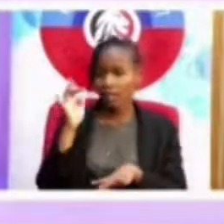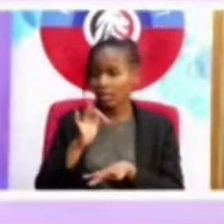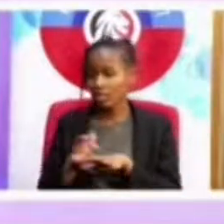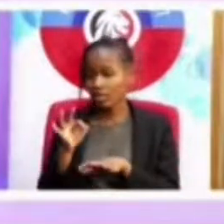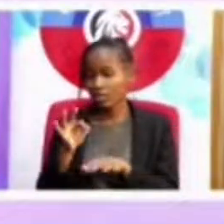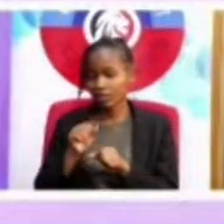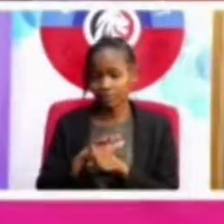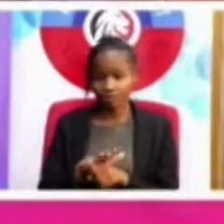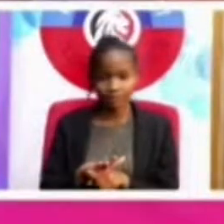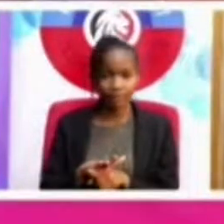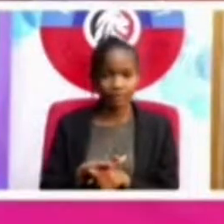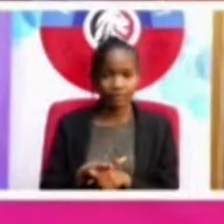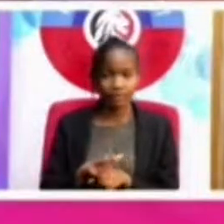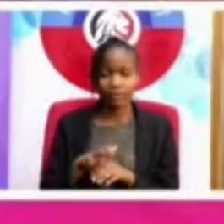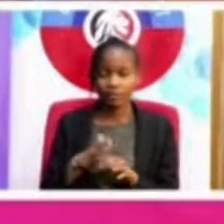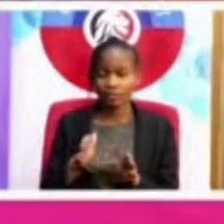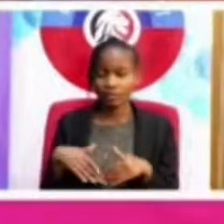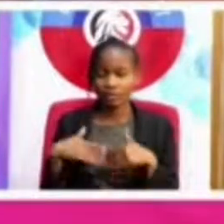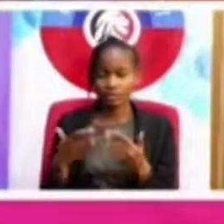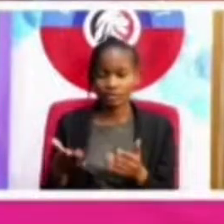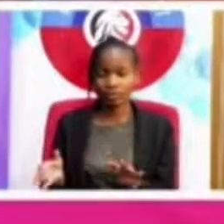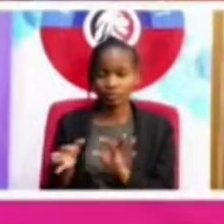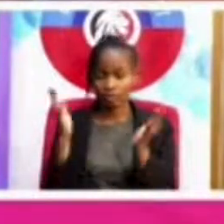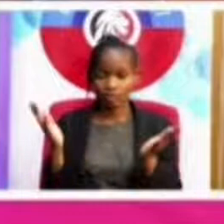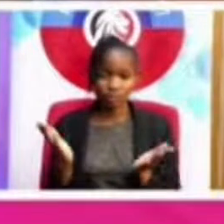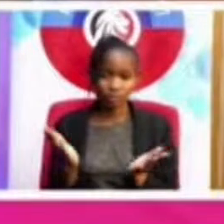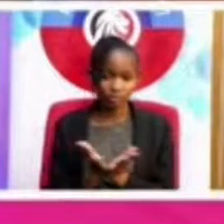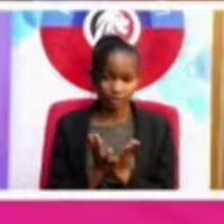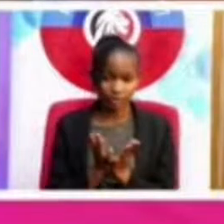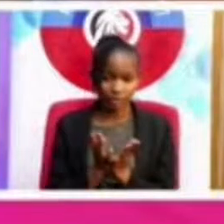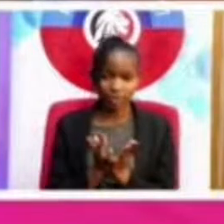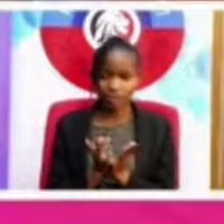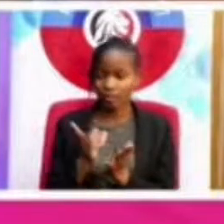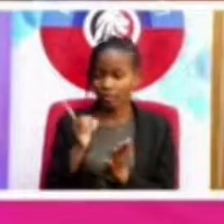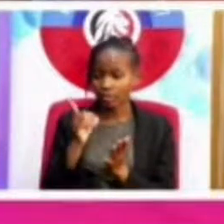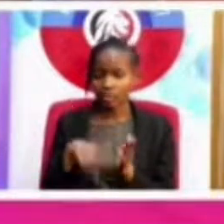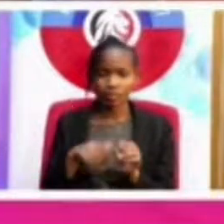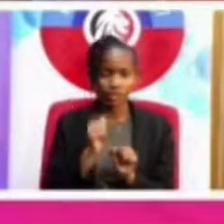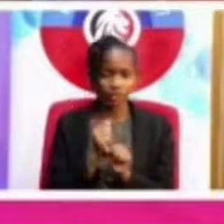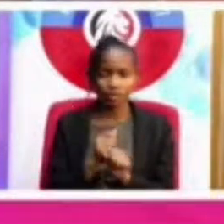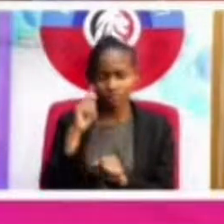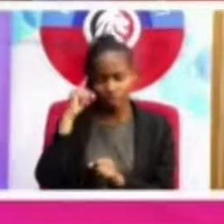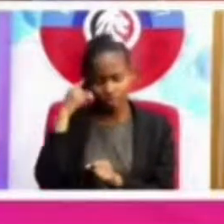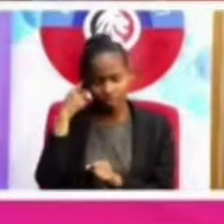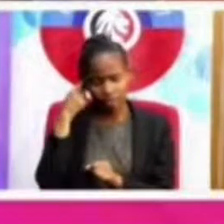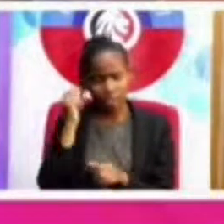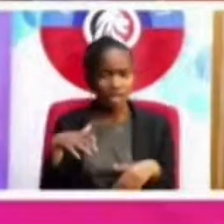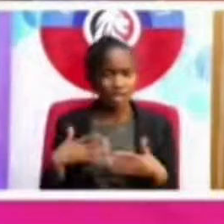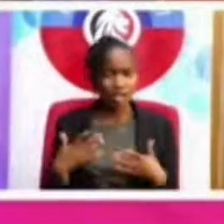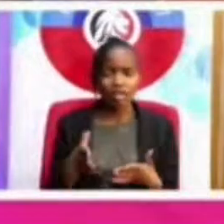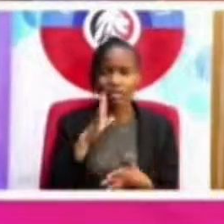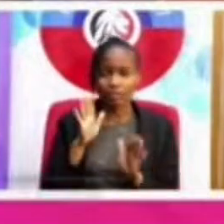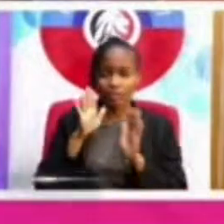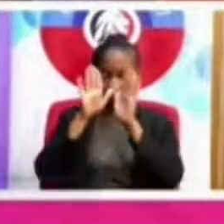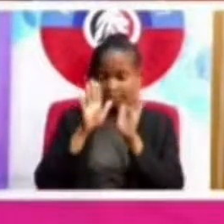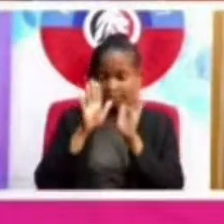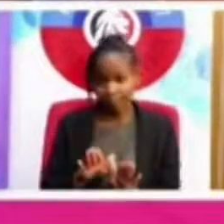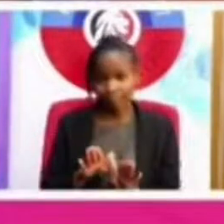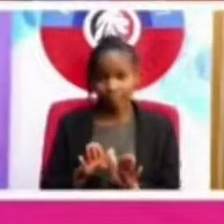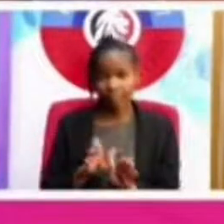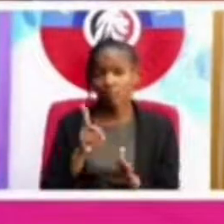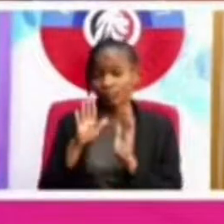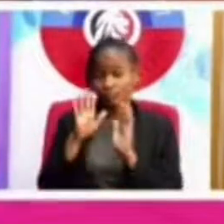COVID-19 on supply chains globally, what role do you think, how has it been impacted? What role do you think, what